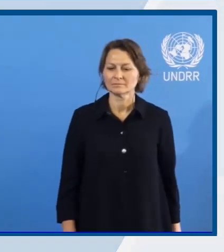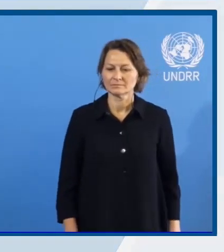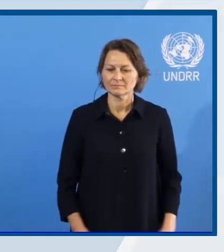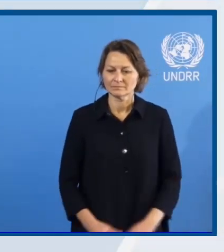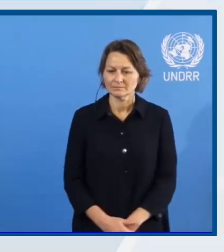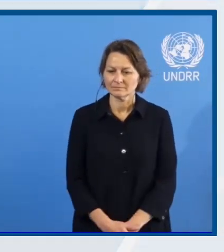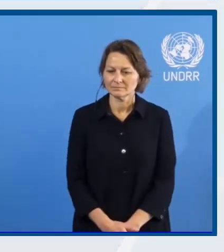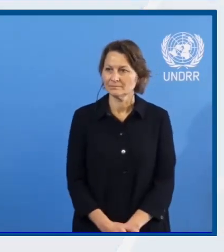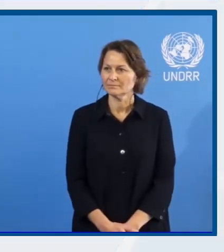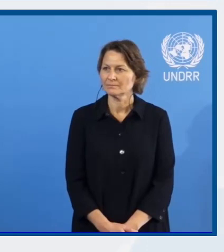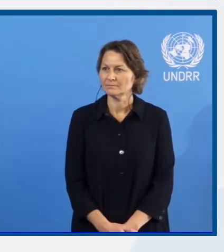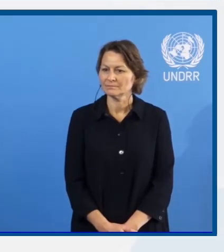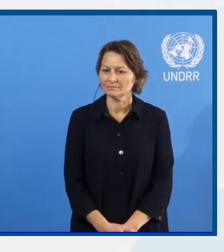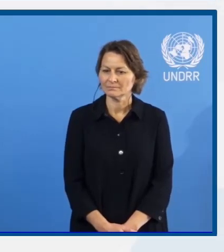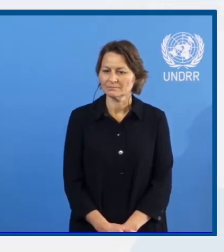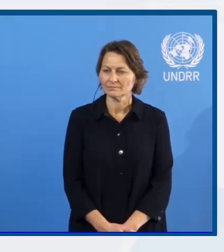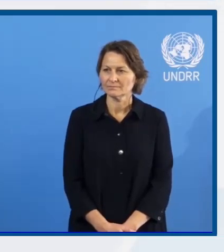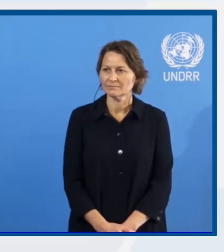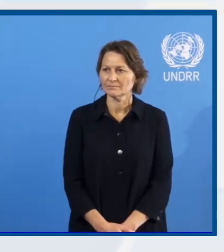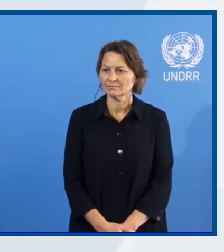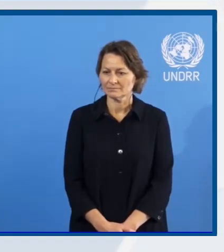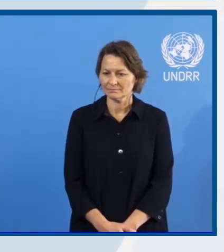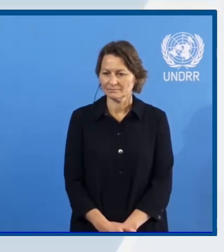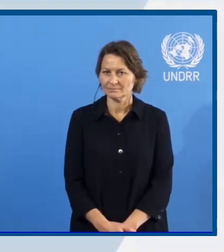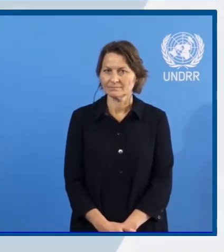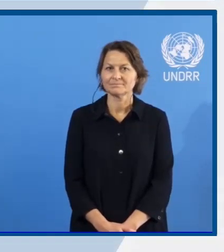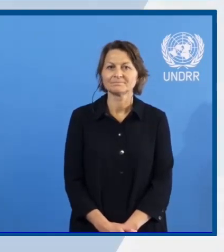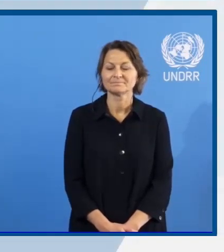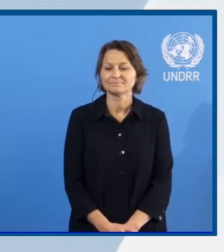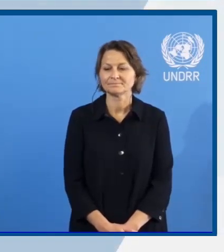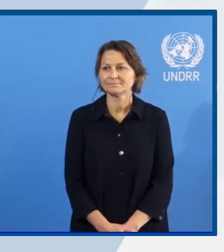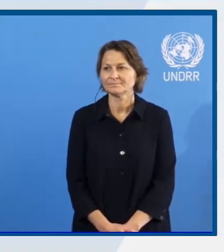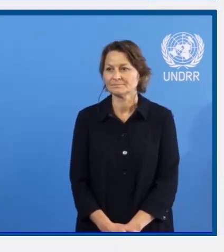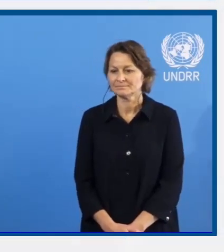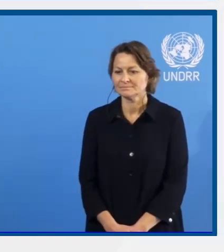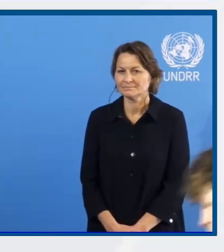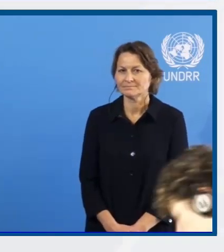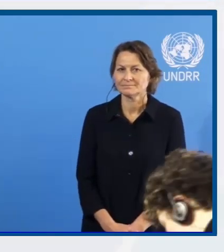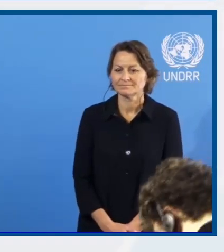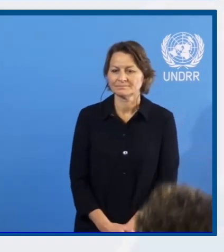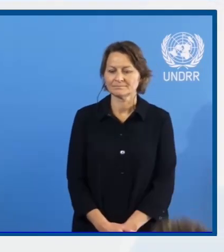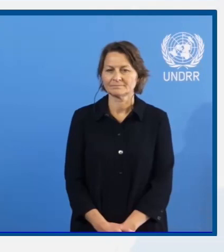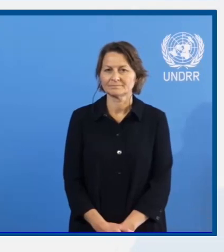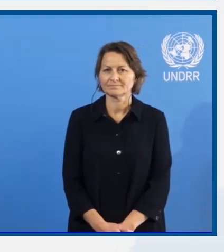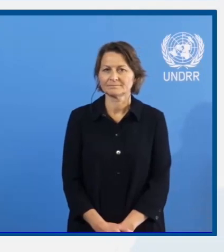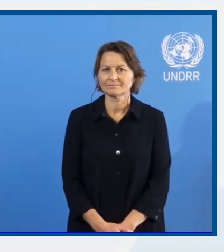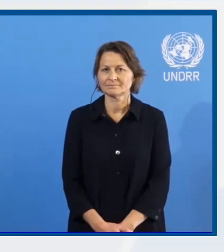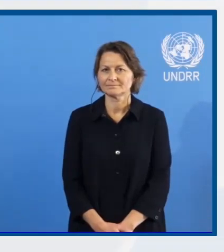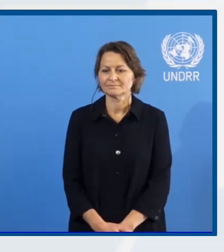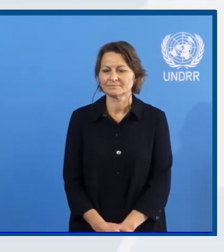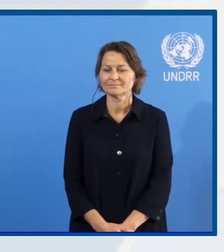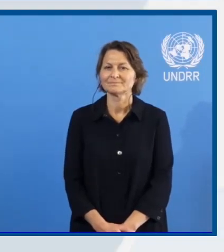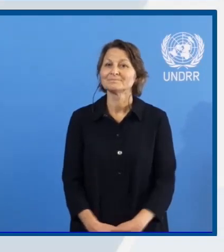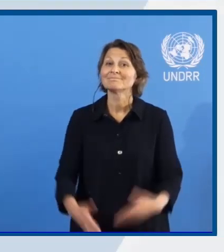thanks again, Tita, for your comments as well. It was fascinating to hear a bit more